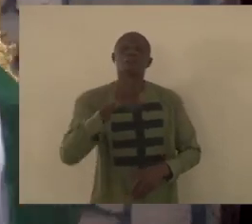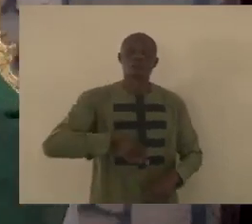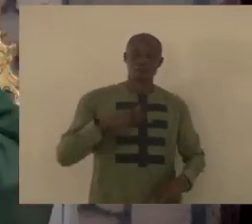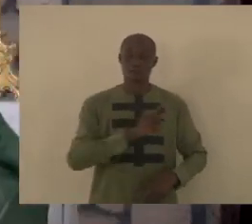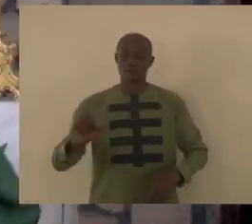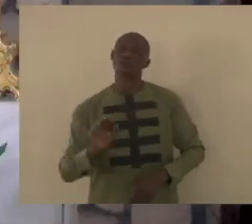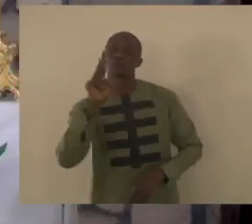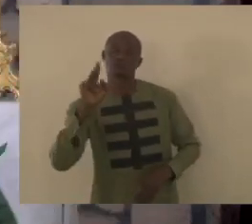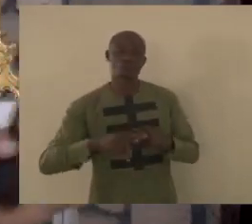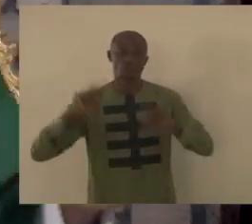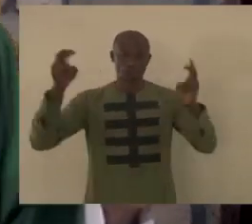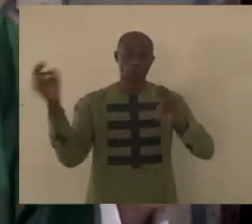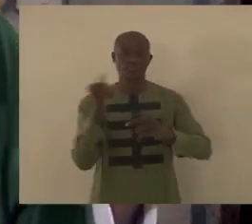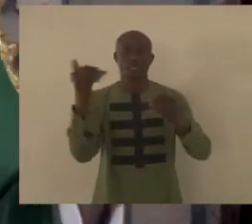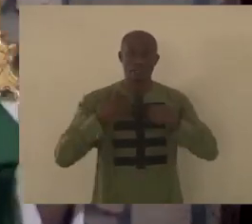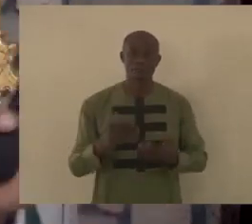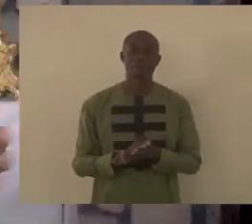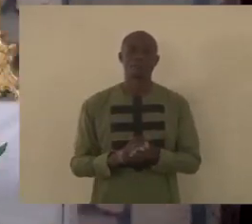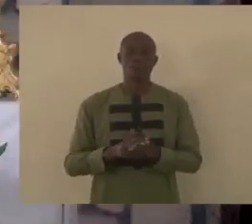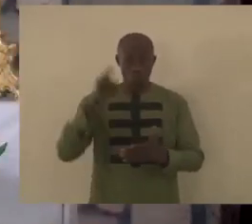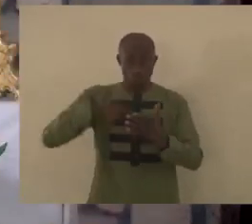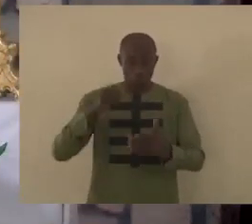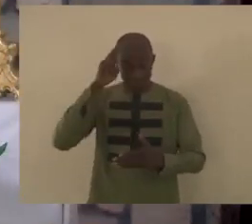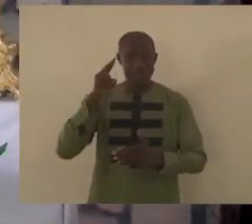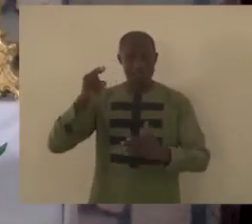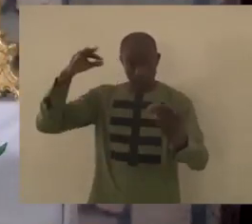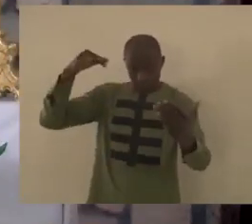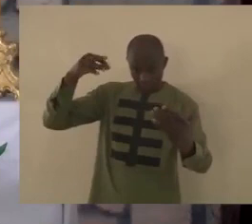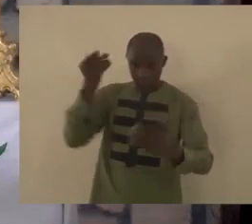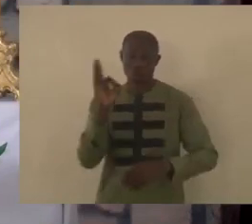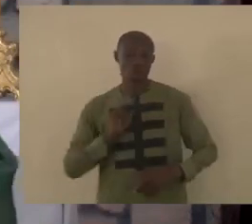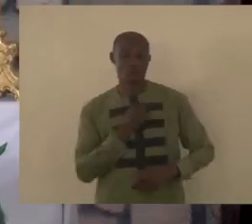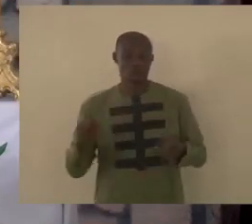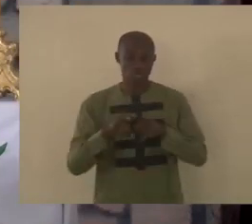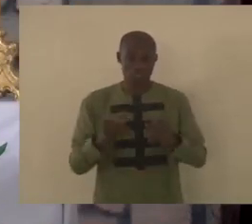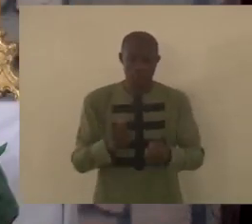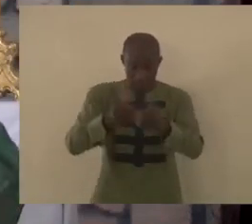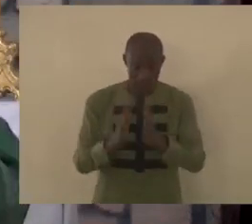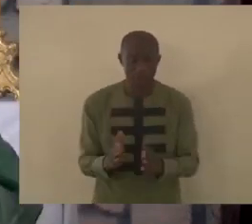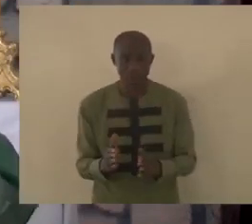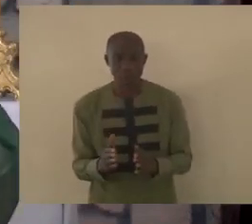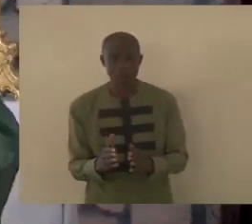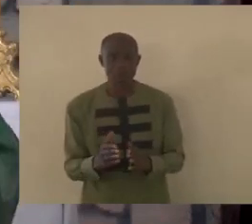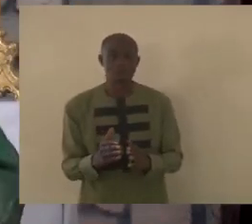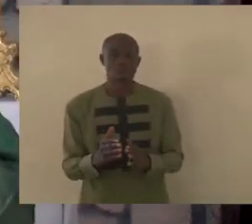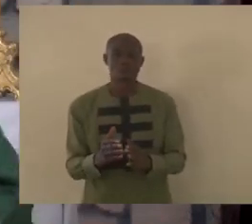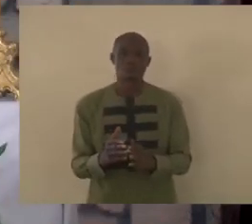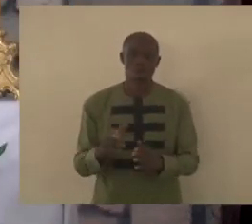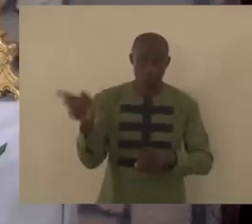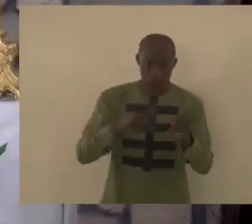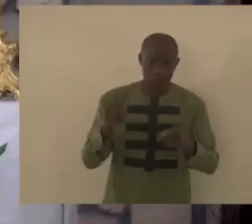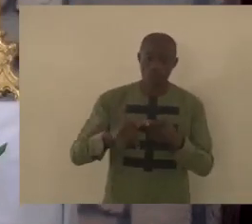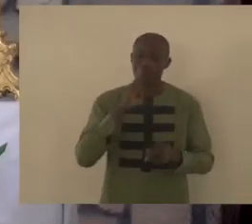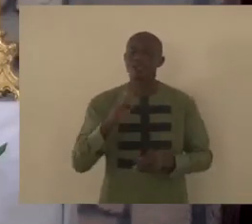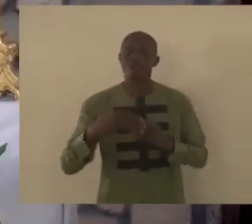the title that they bear. Now, he tells us what he expects of us as disciples, as people who are to be